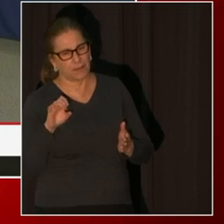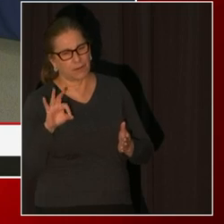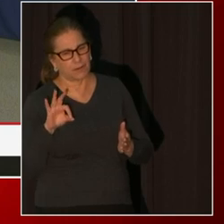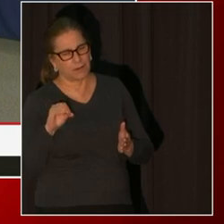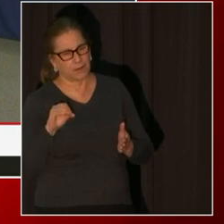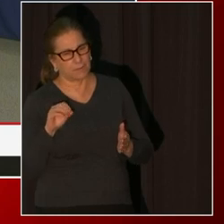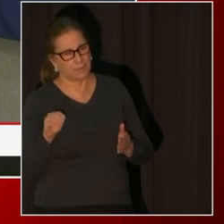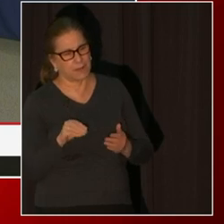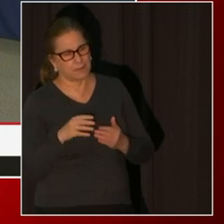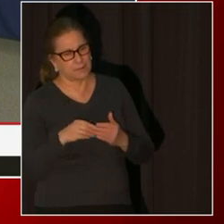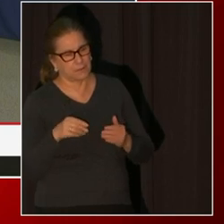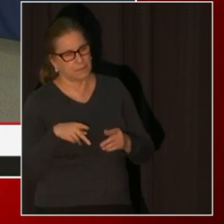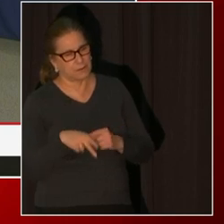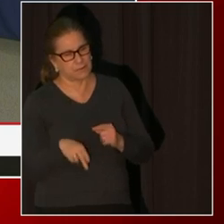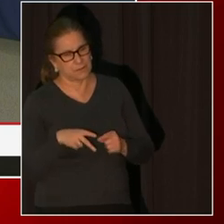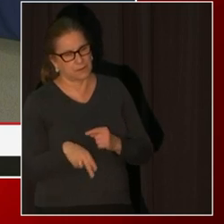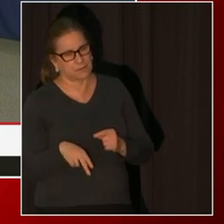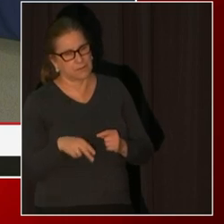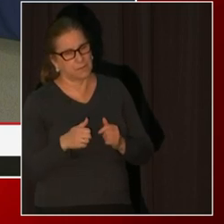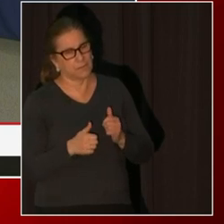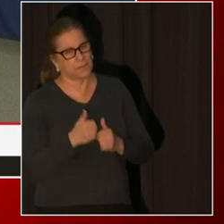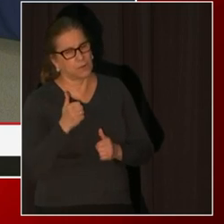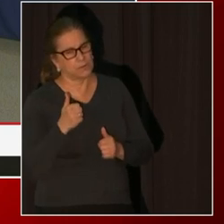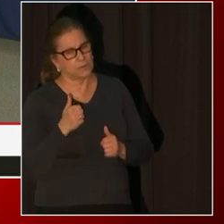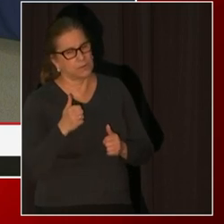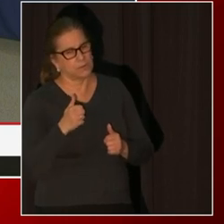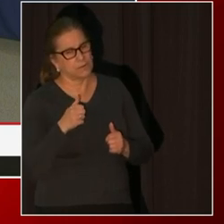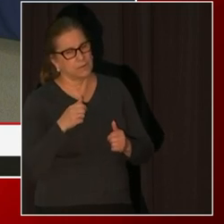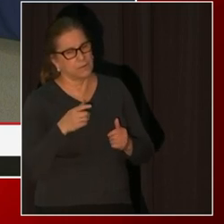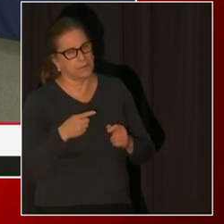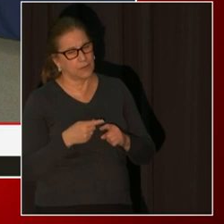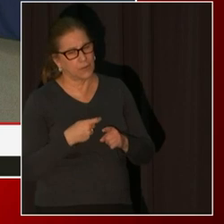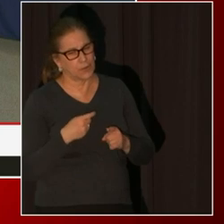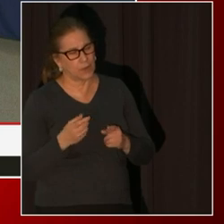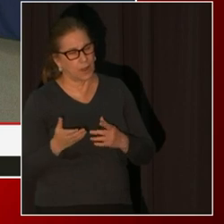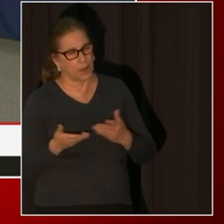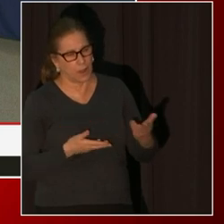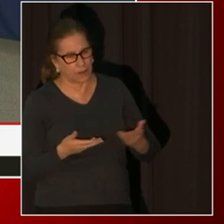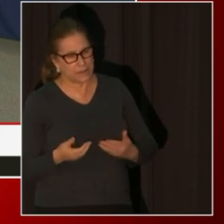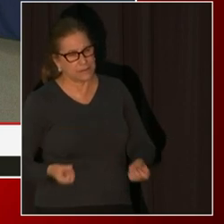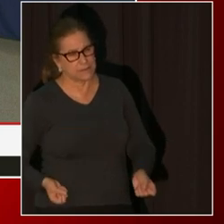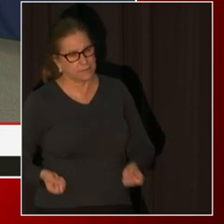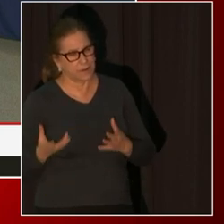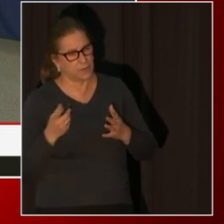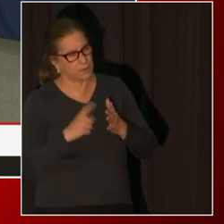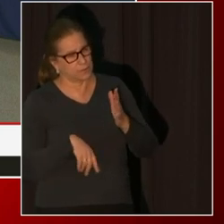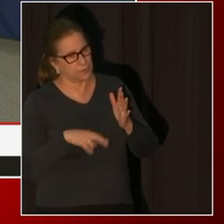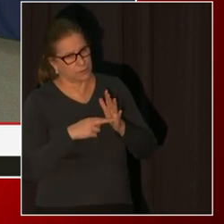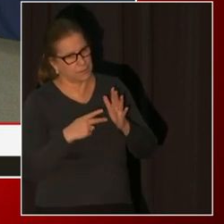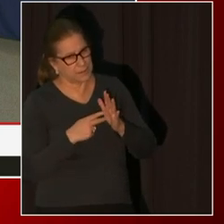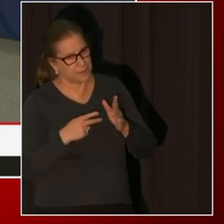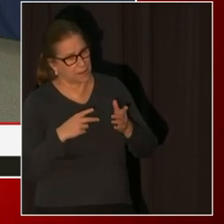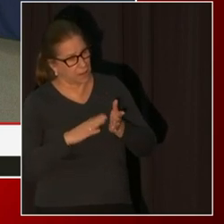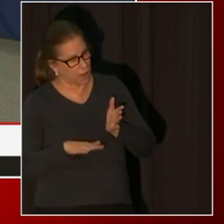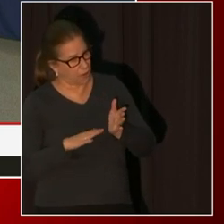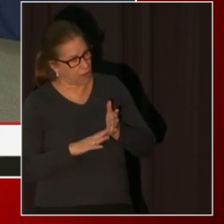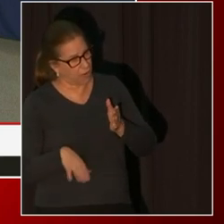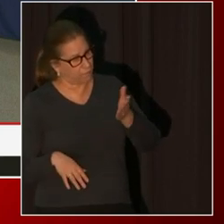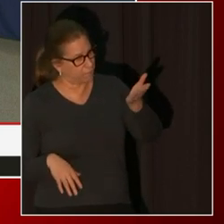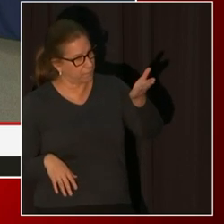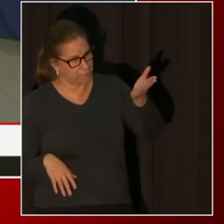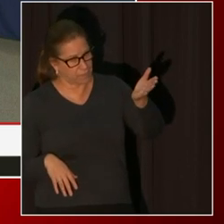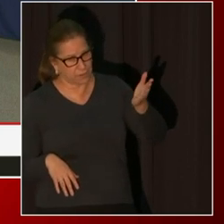and spending freeze. What does mostly mean? Does that mean layoffs? No. Oh, sorry, Mayor.